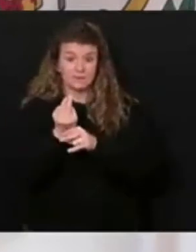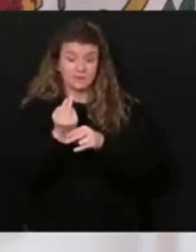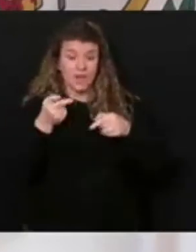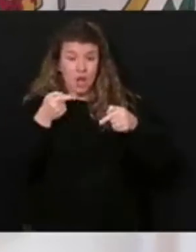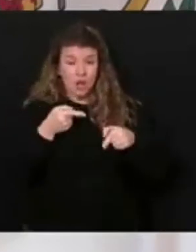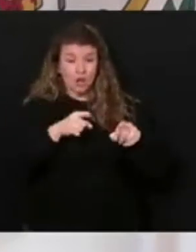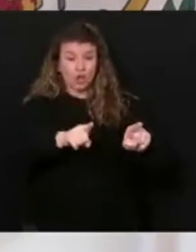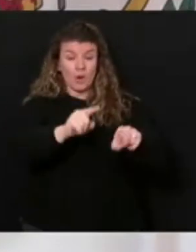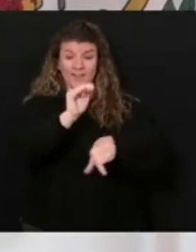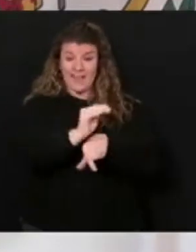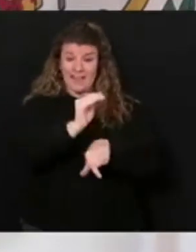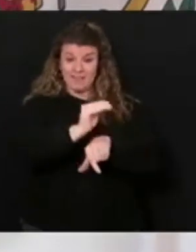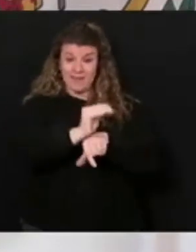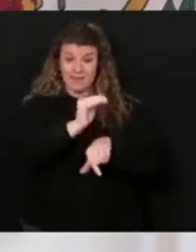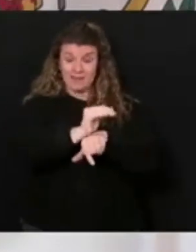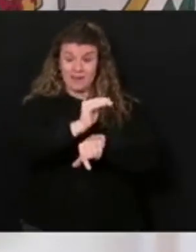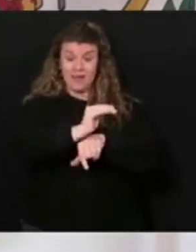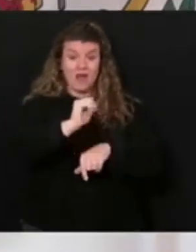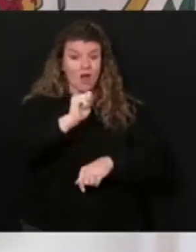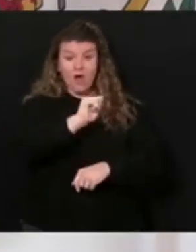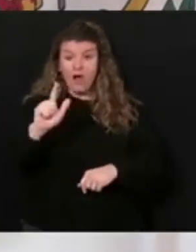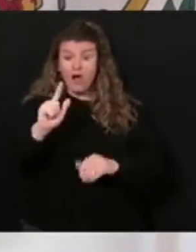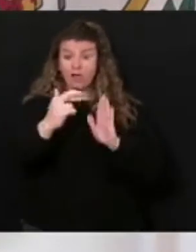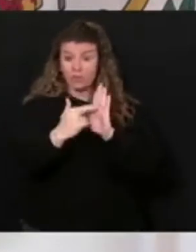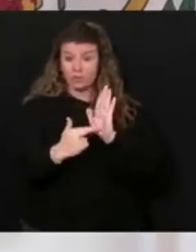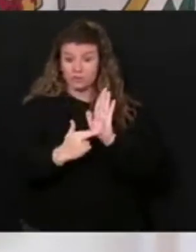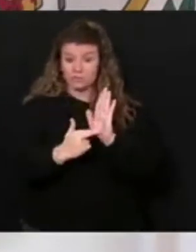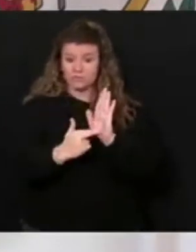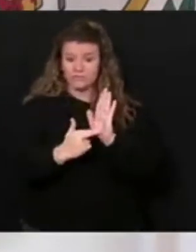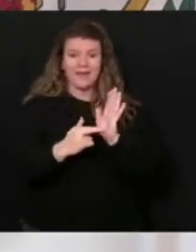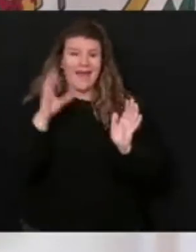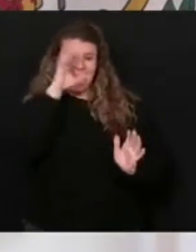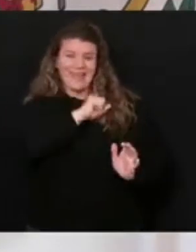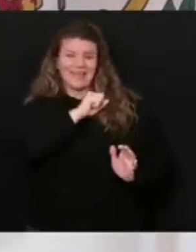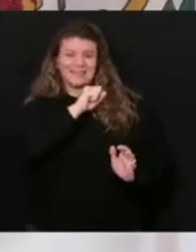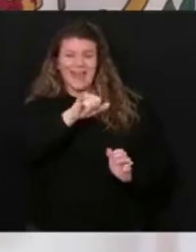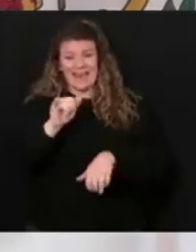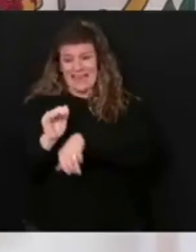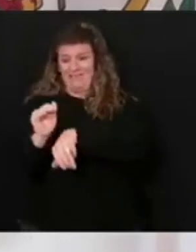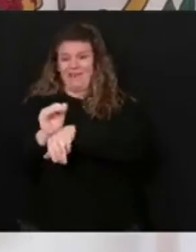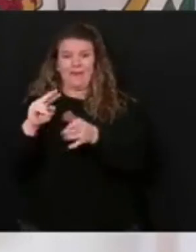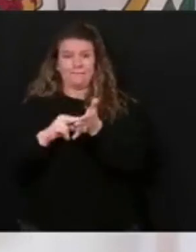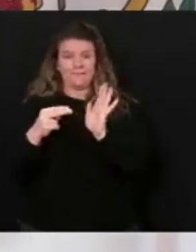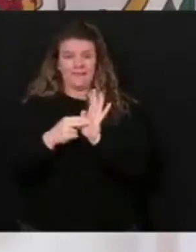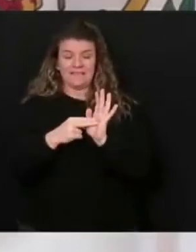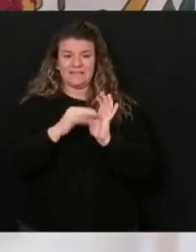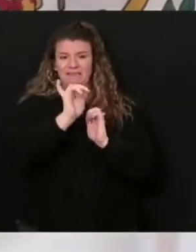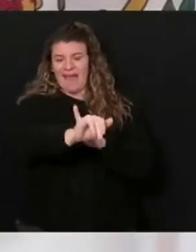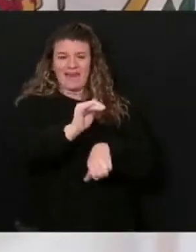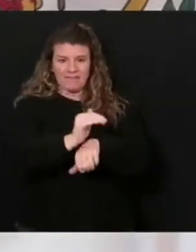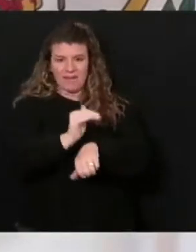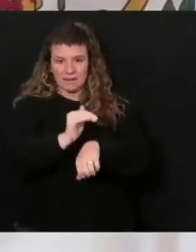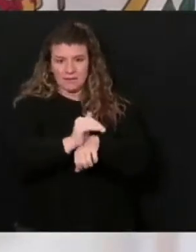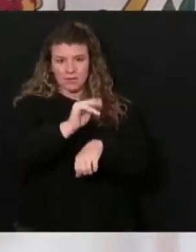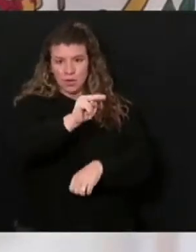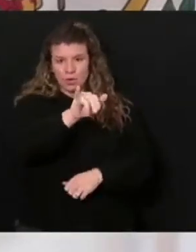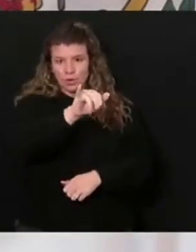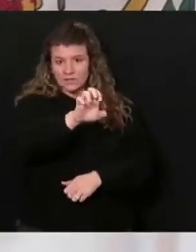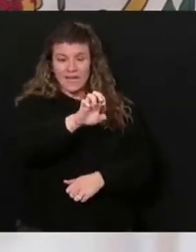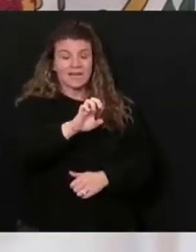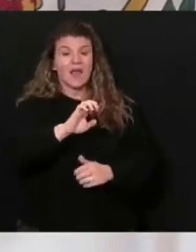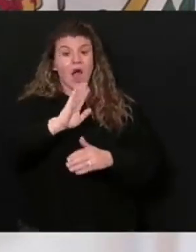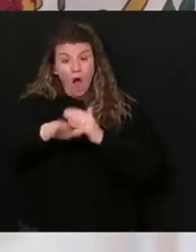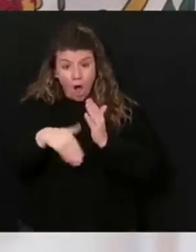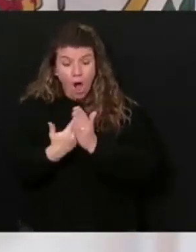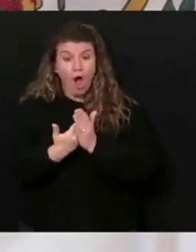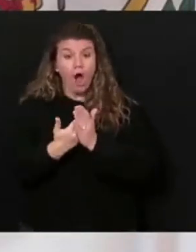During the evening, all guidelines, I guess this evening that we're talking about, during this evening, all